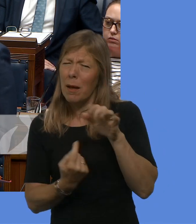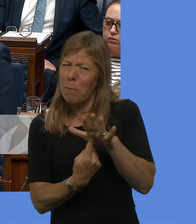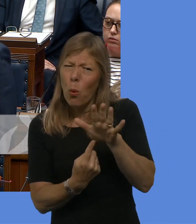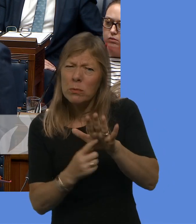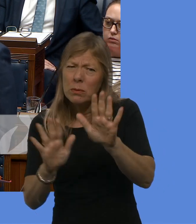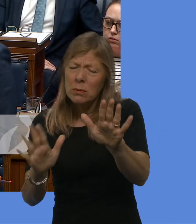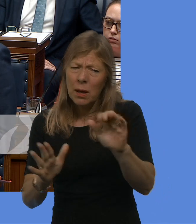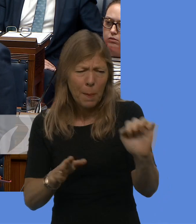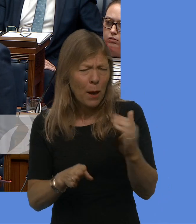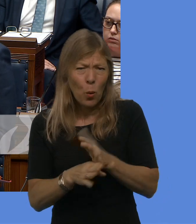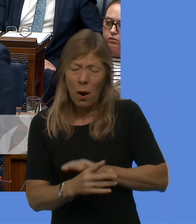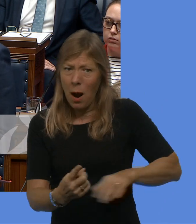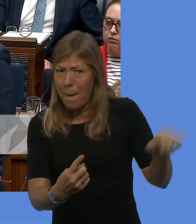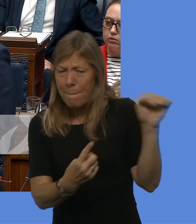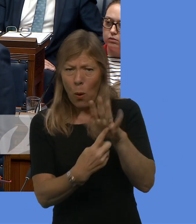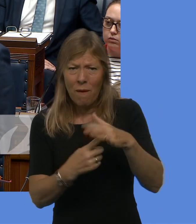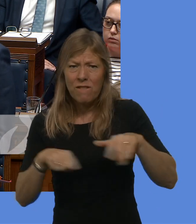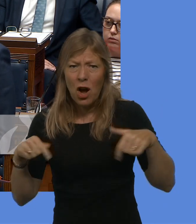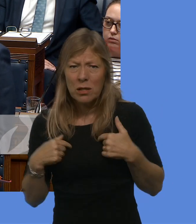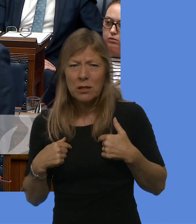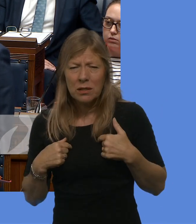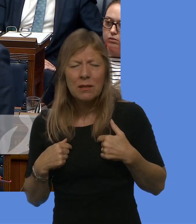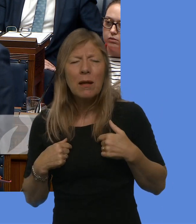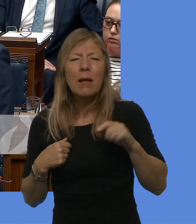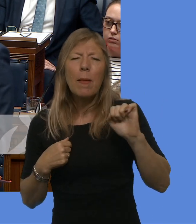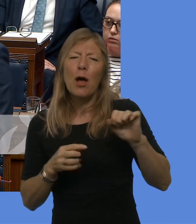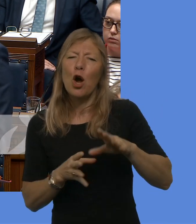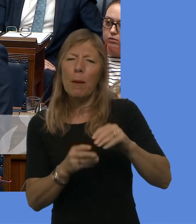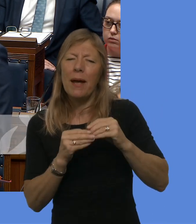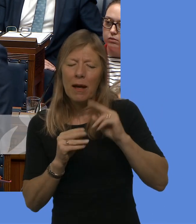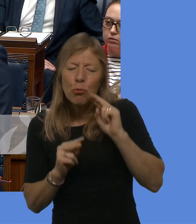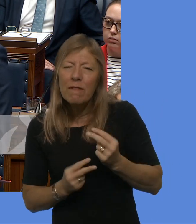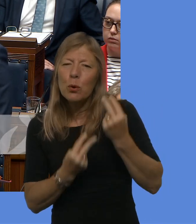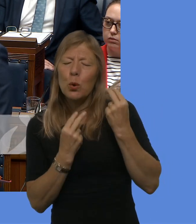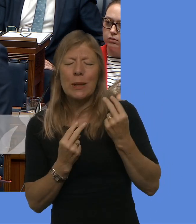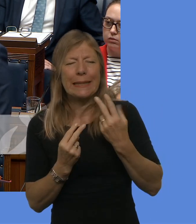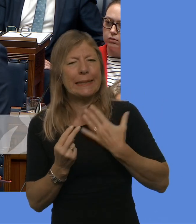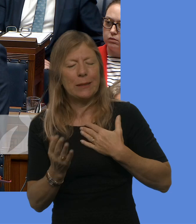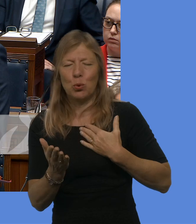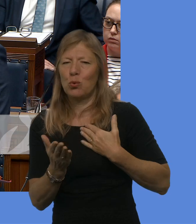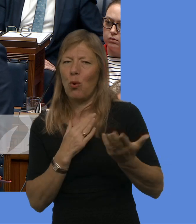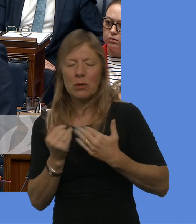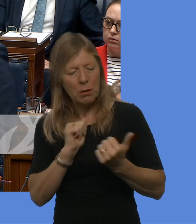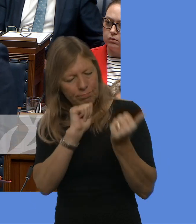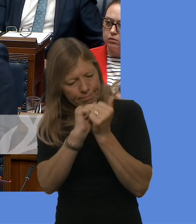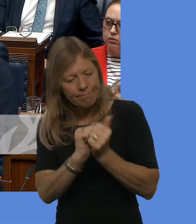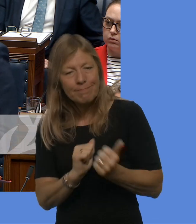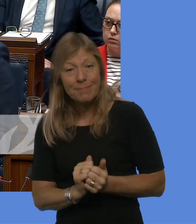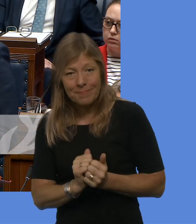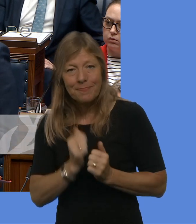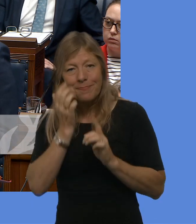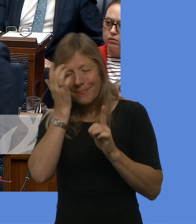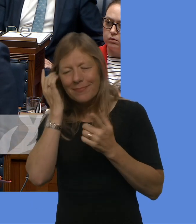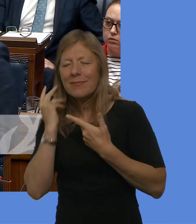do, and it is vitally important that this pay and grading review is resolved, and we engage with Treasury, but we also look to our own